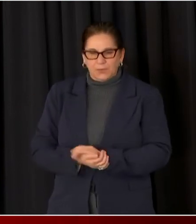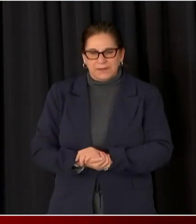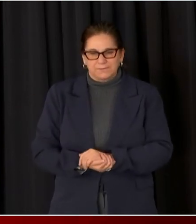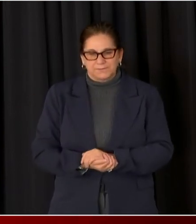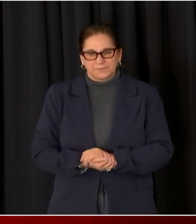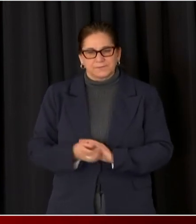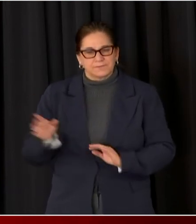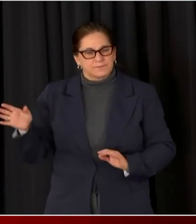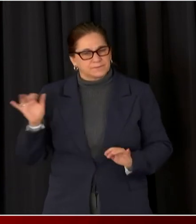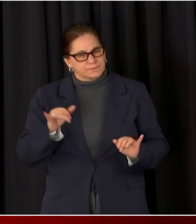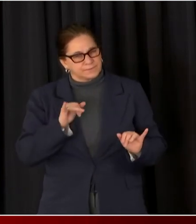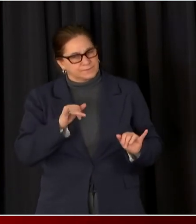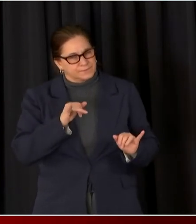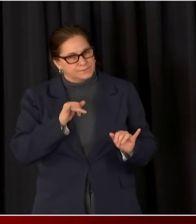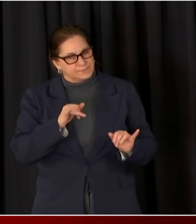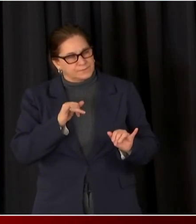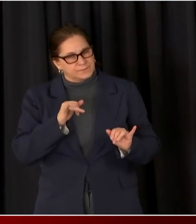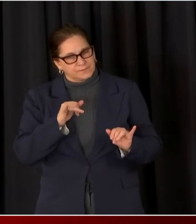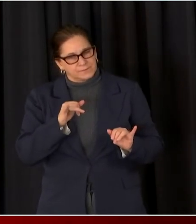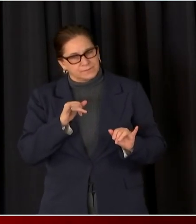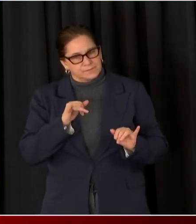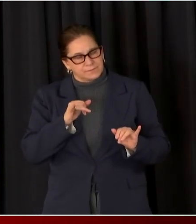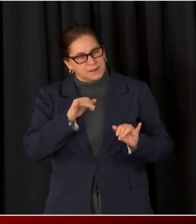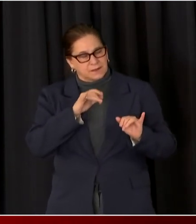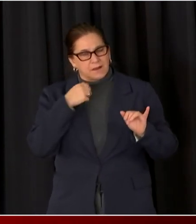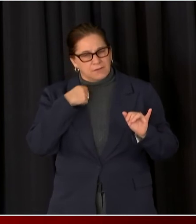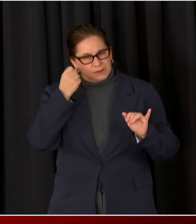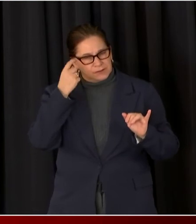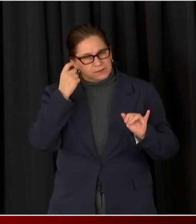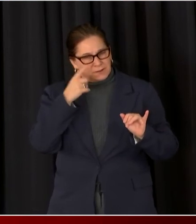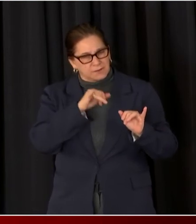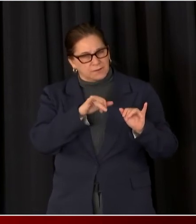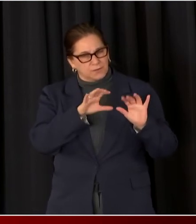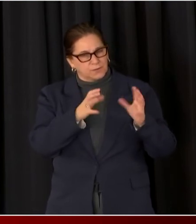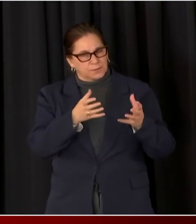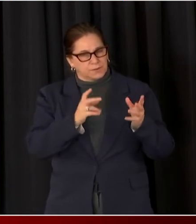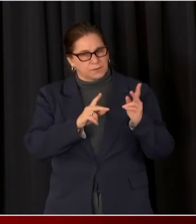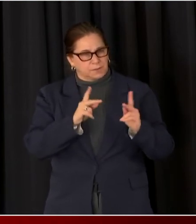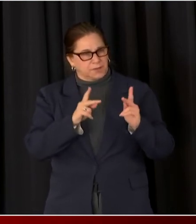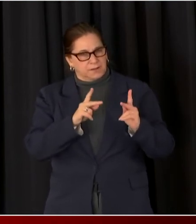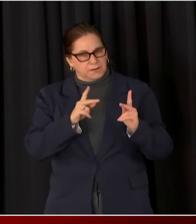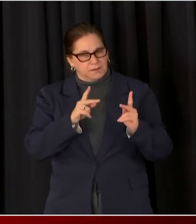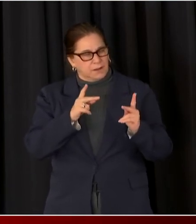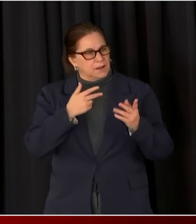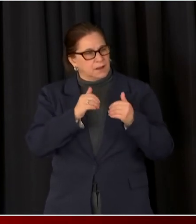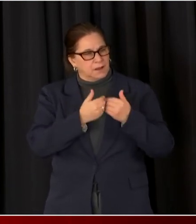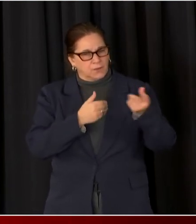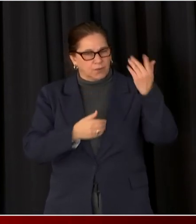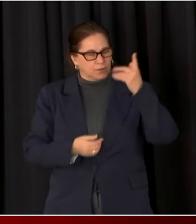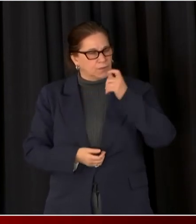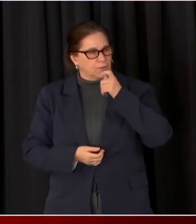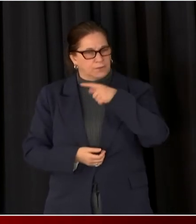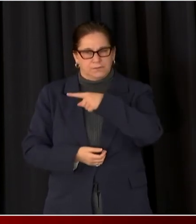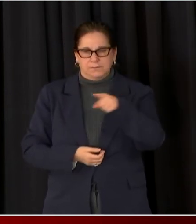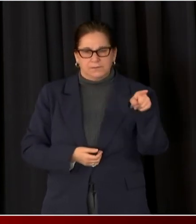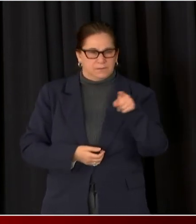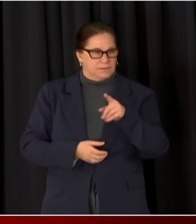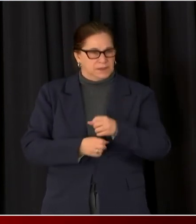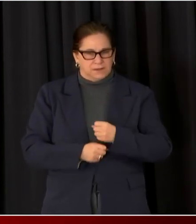these categories, what do? Do they contact somebody, or what happens? So it's more of an outreach than an